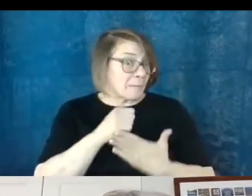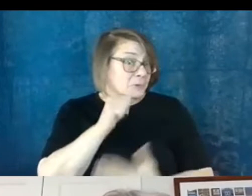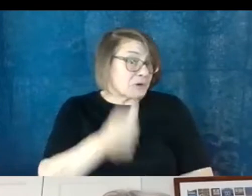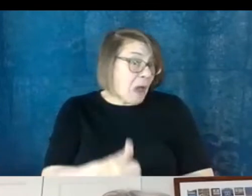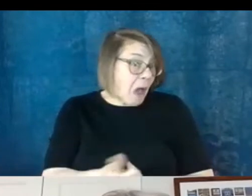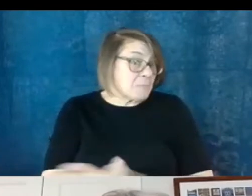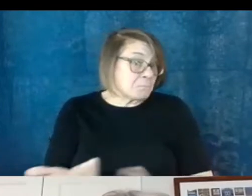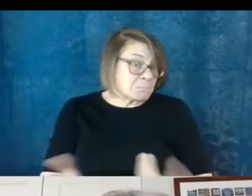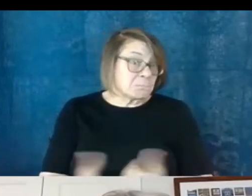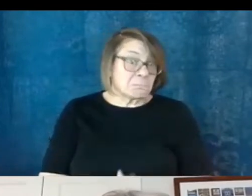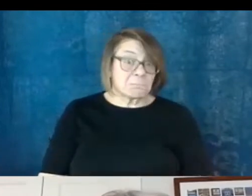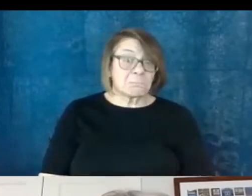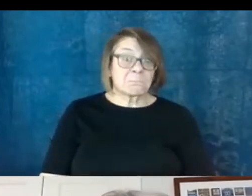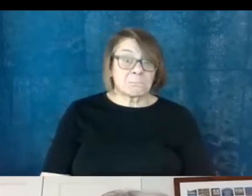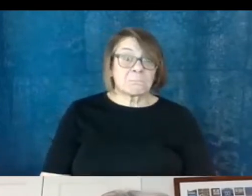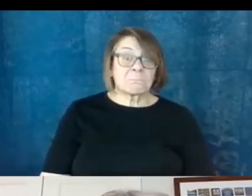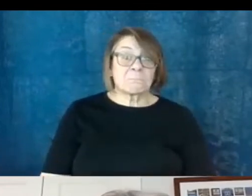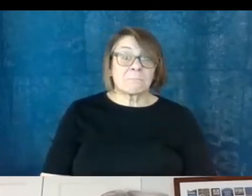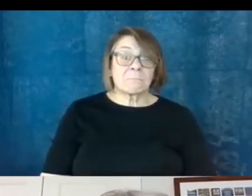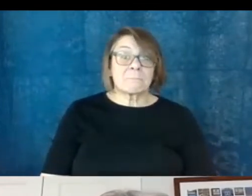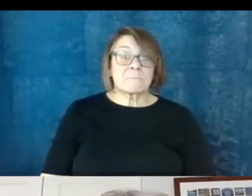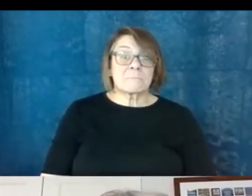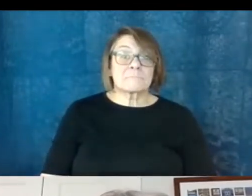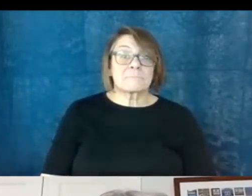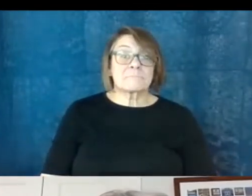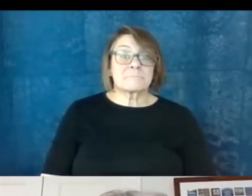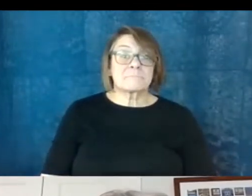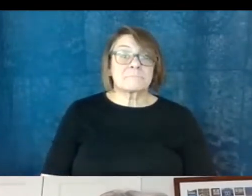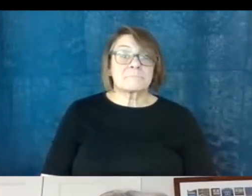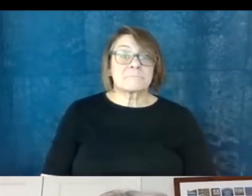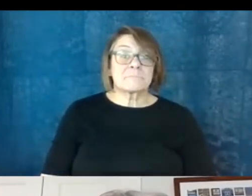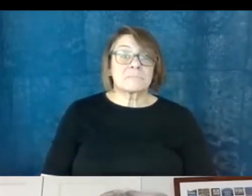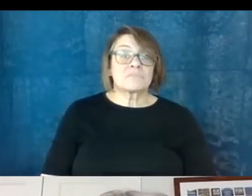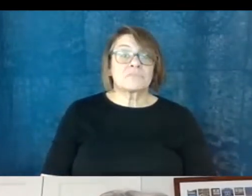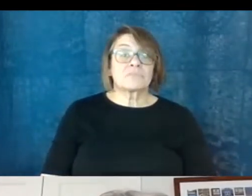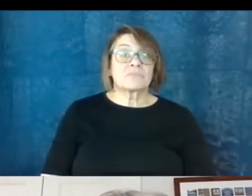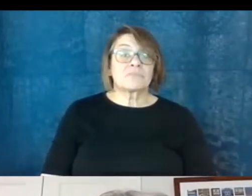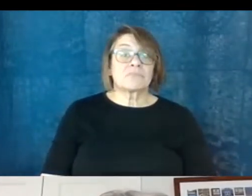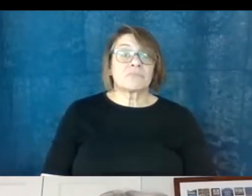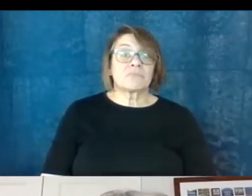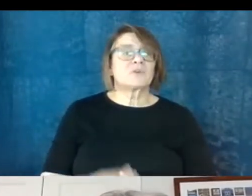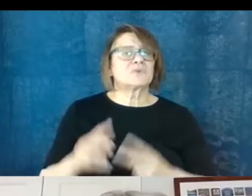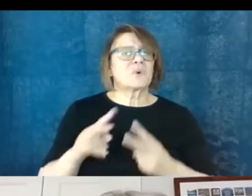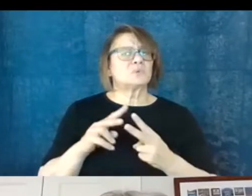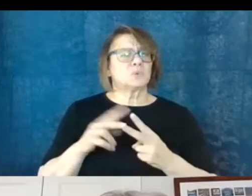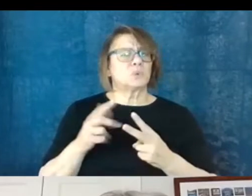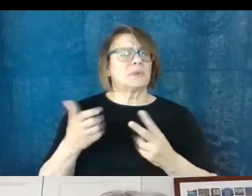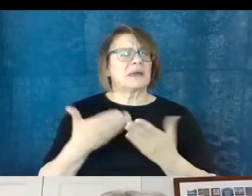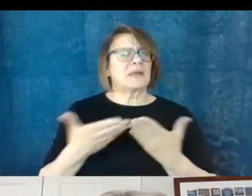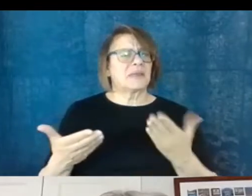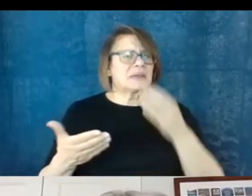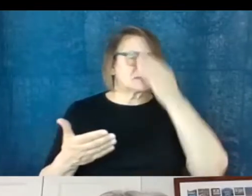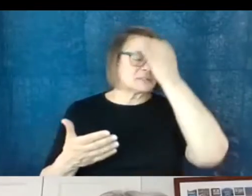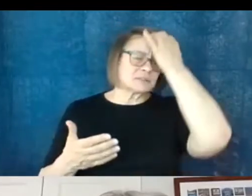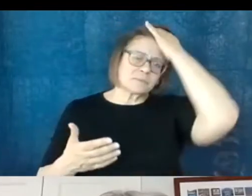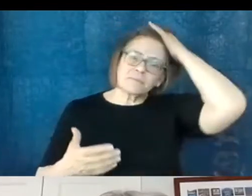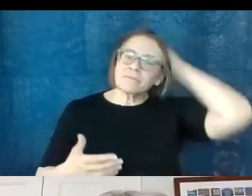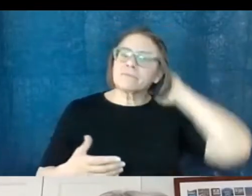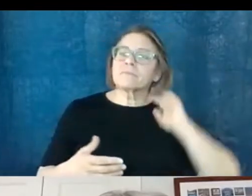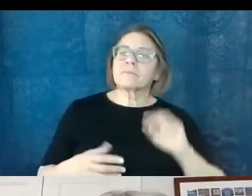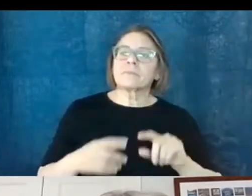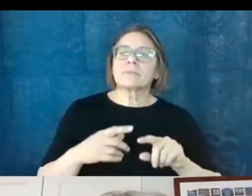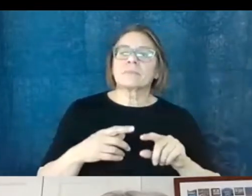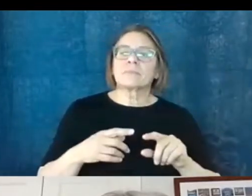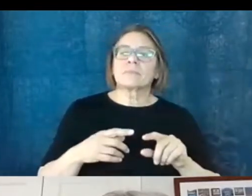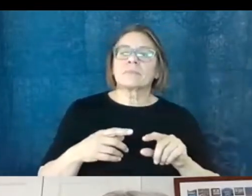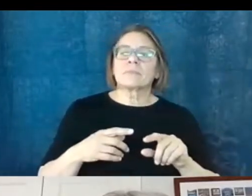would be helpful to you or not. So those are two big things that I try to be sure to do with